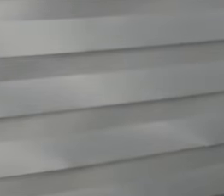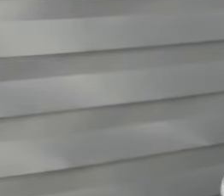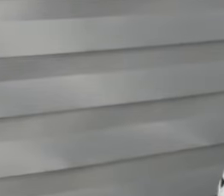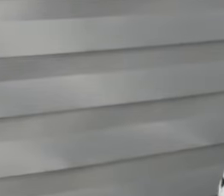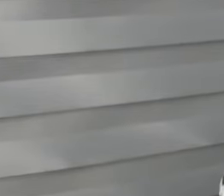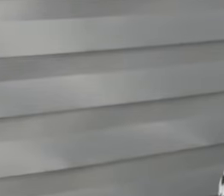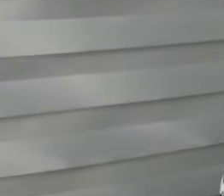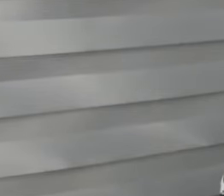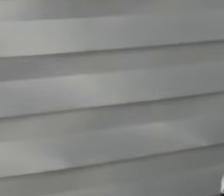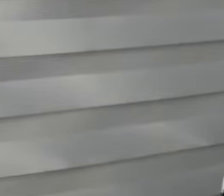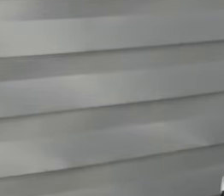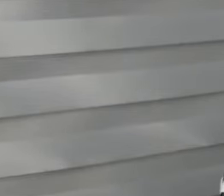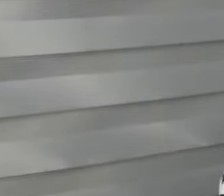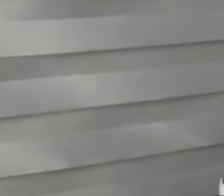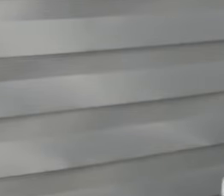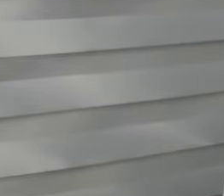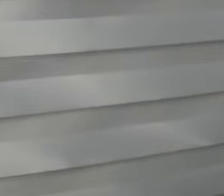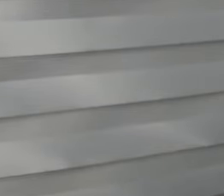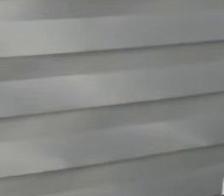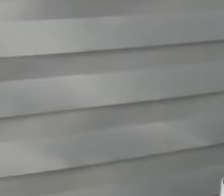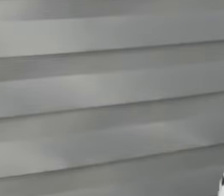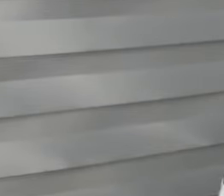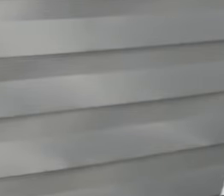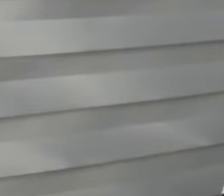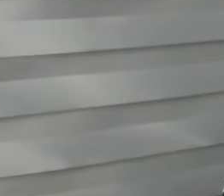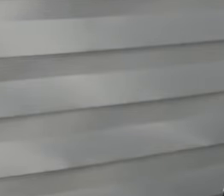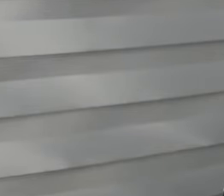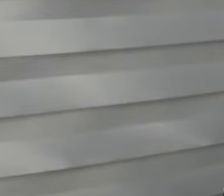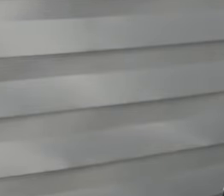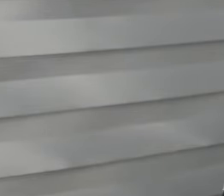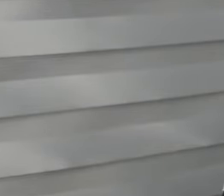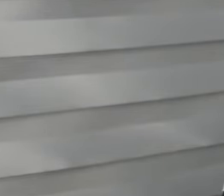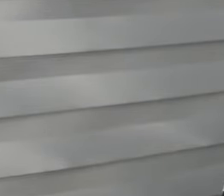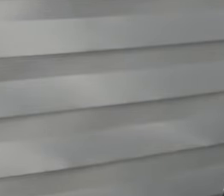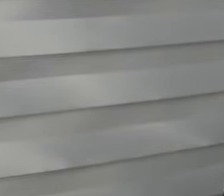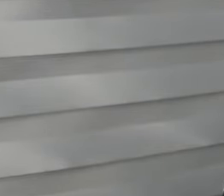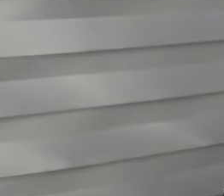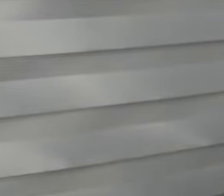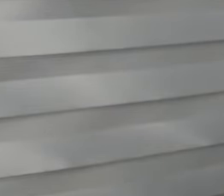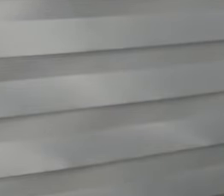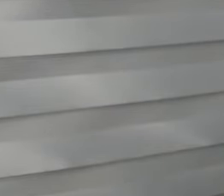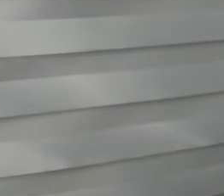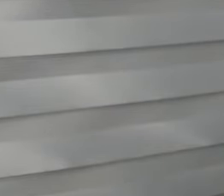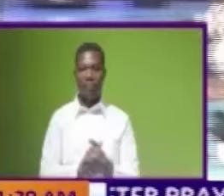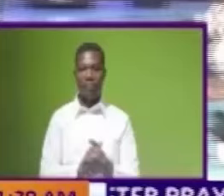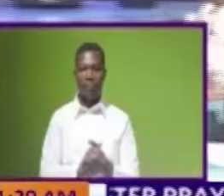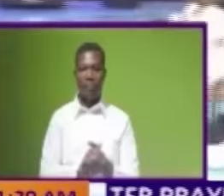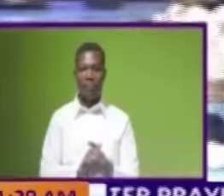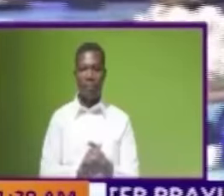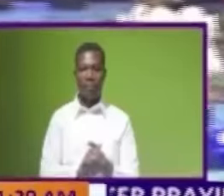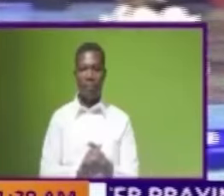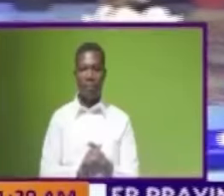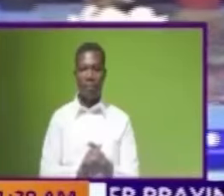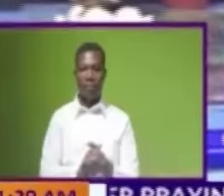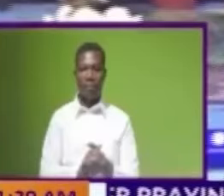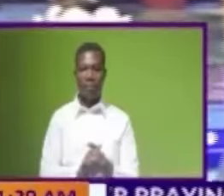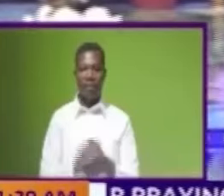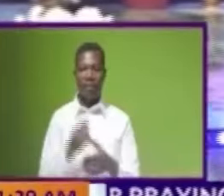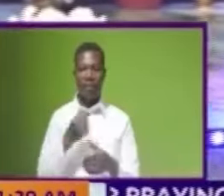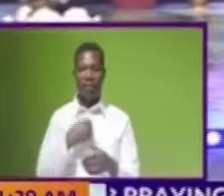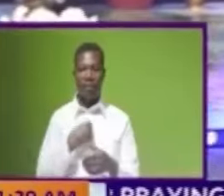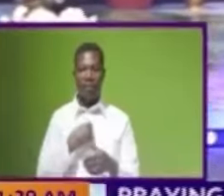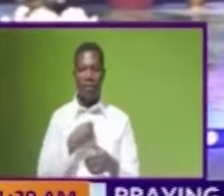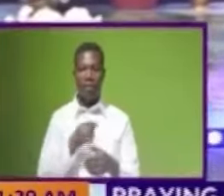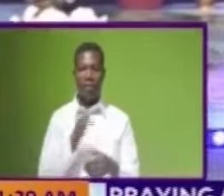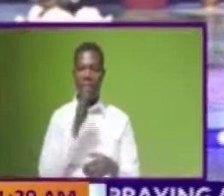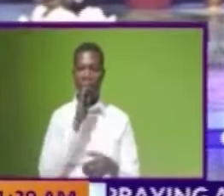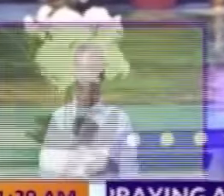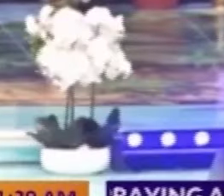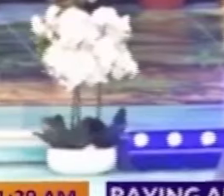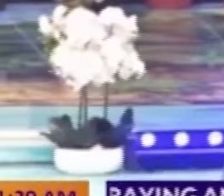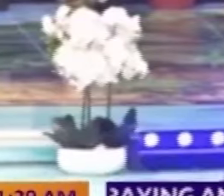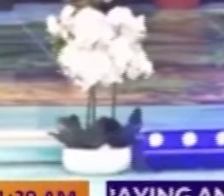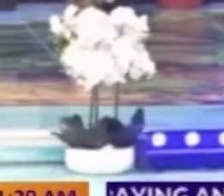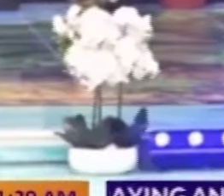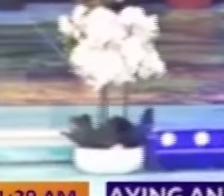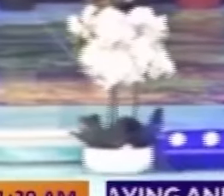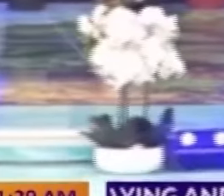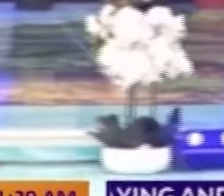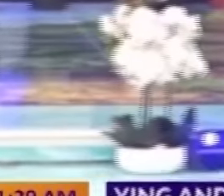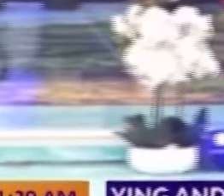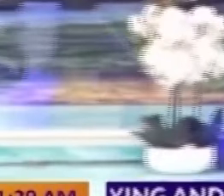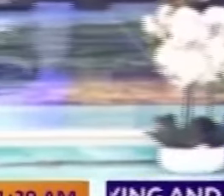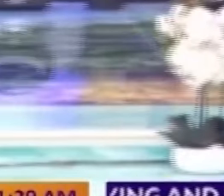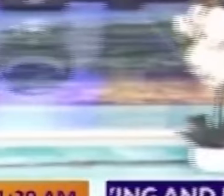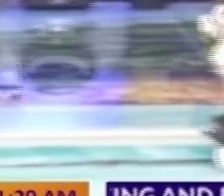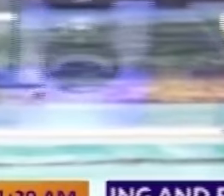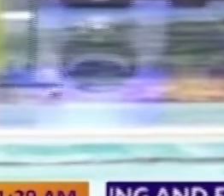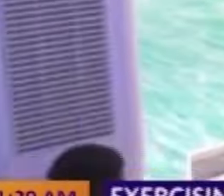mekati yenti ye wia afi meba asema nusu ti asema ya pastor Eva Adum Chedu akan e wasa asema